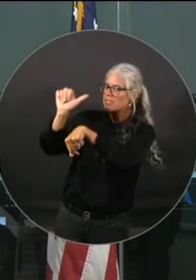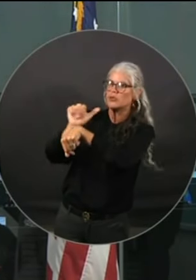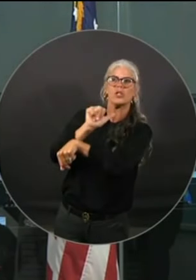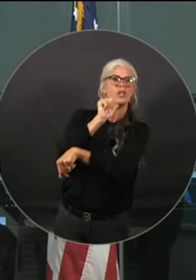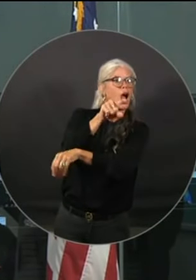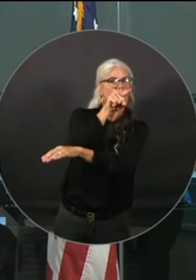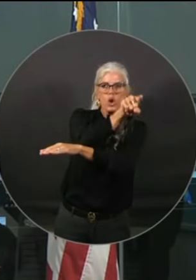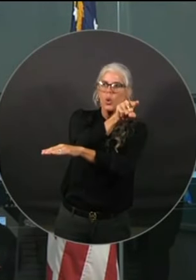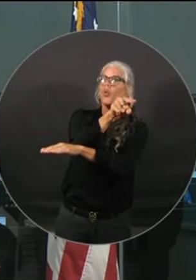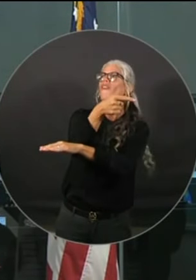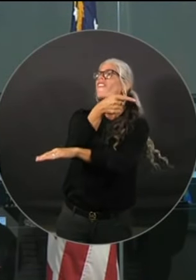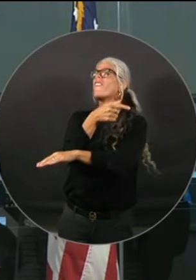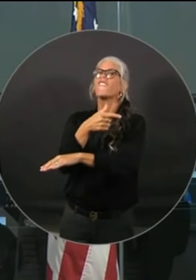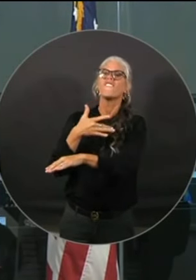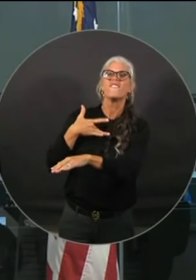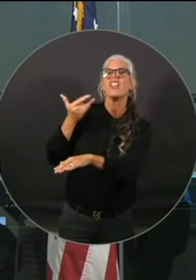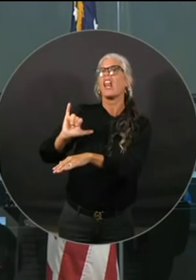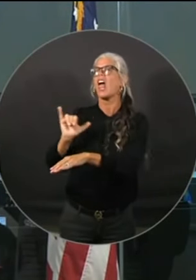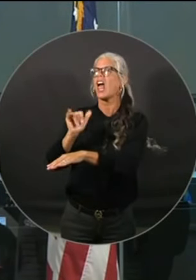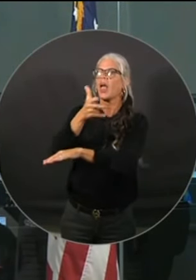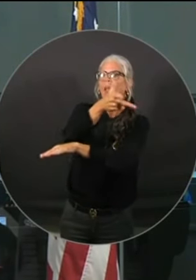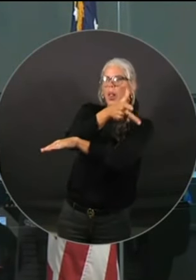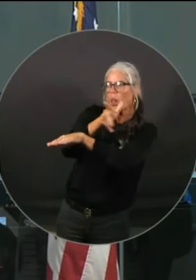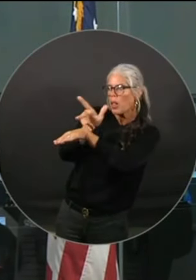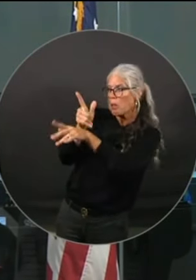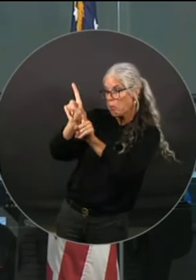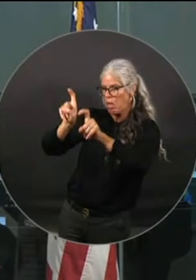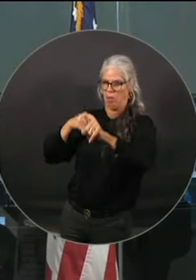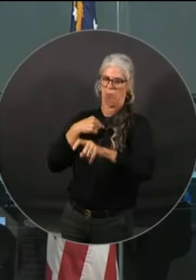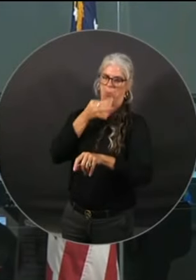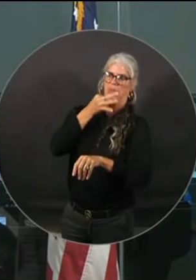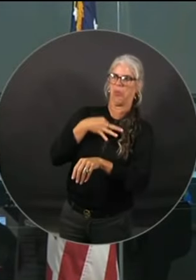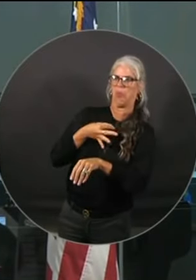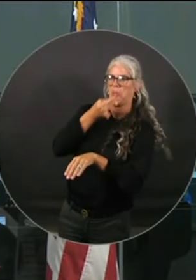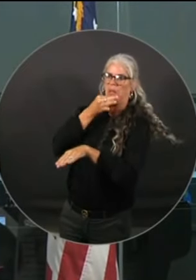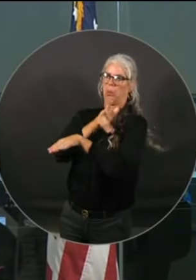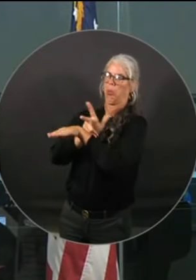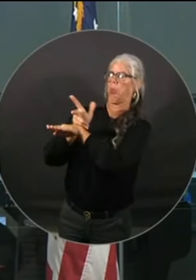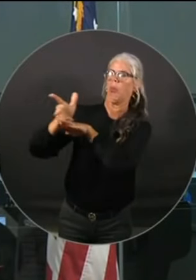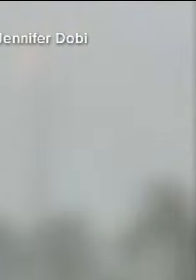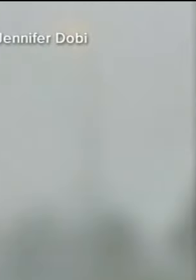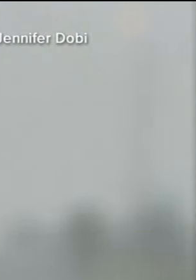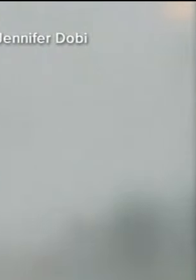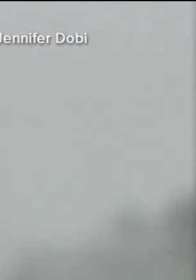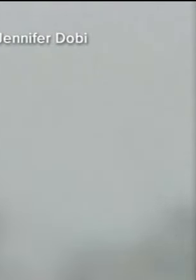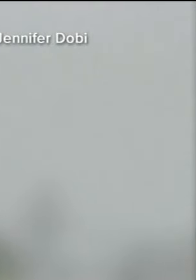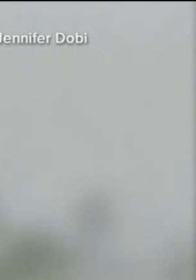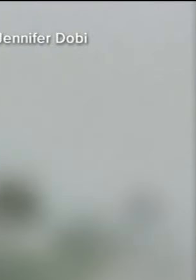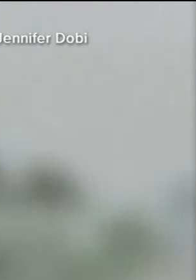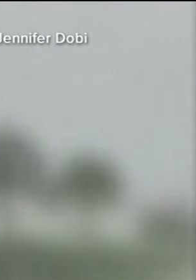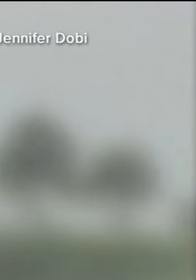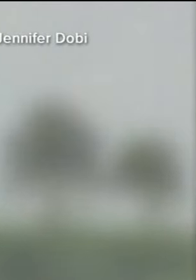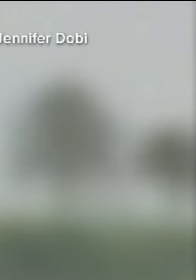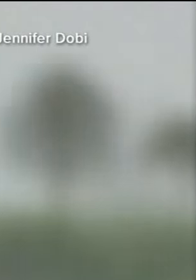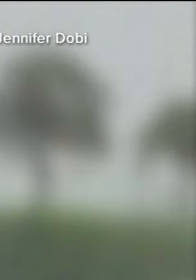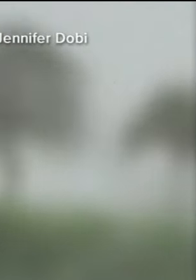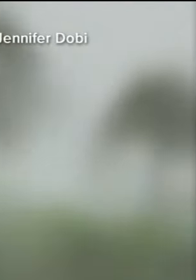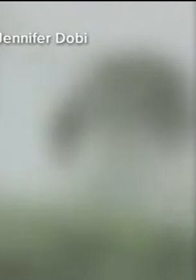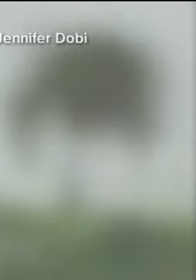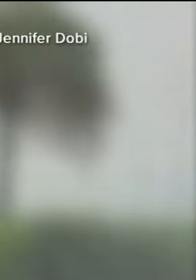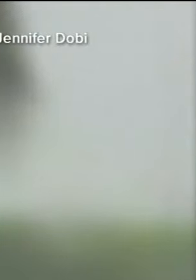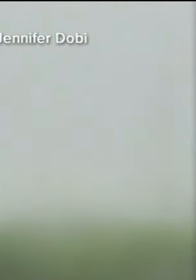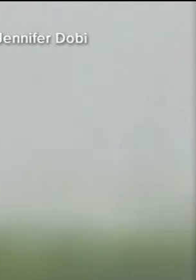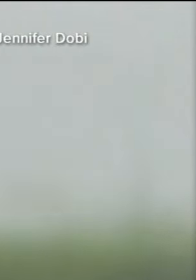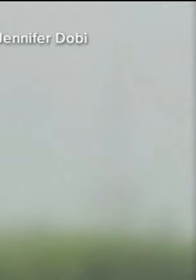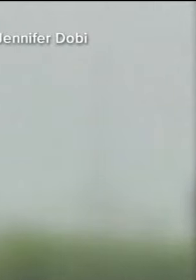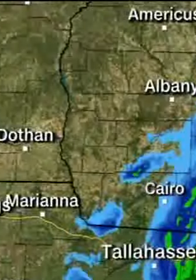tempt fate. Don't try to go and go through these flooded streets. President Biden